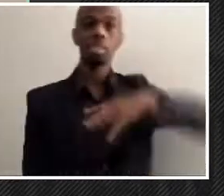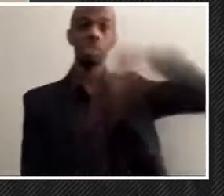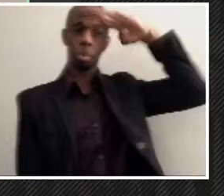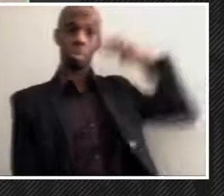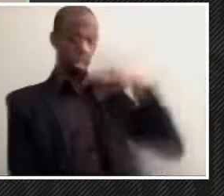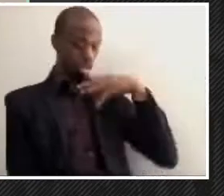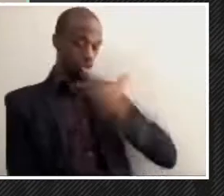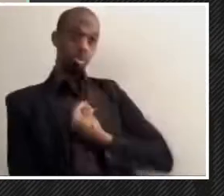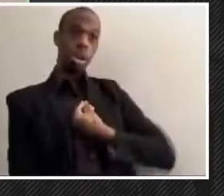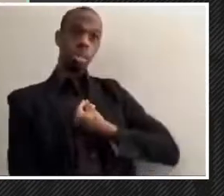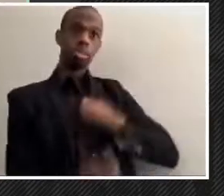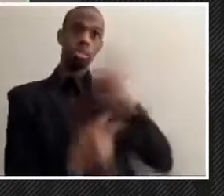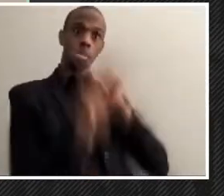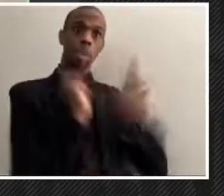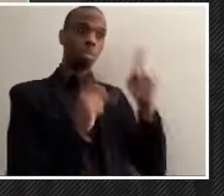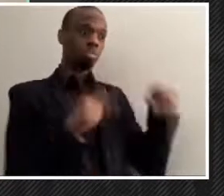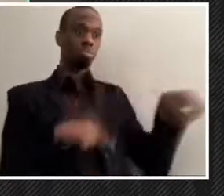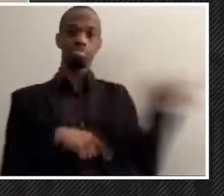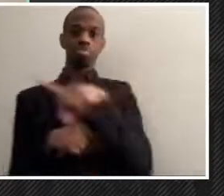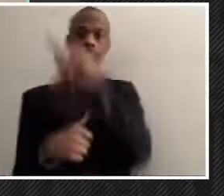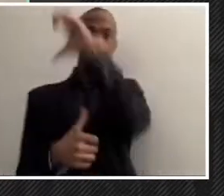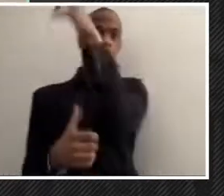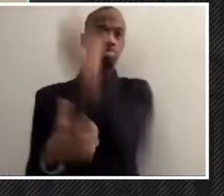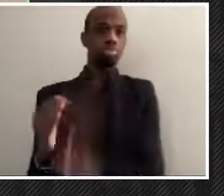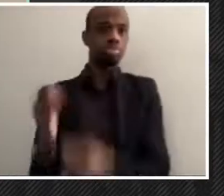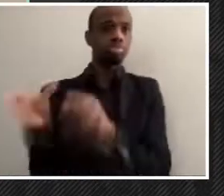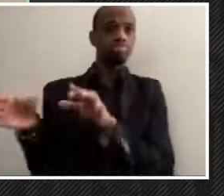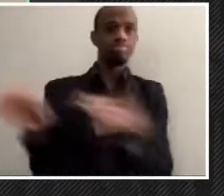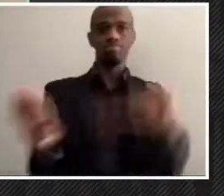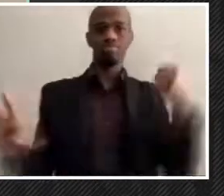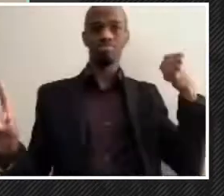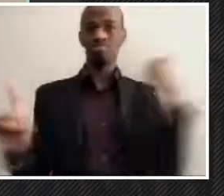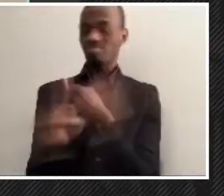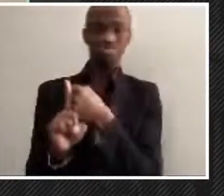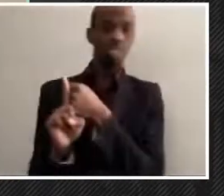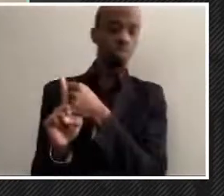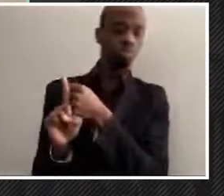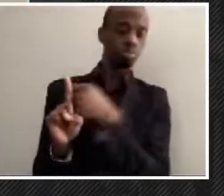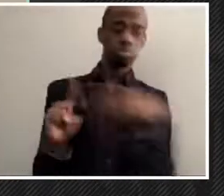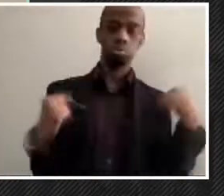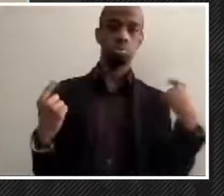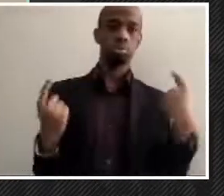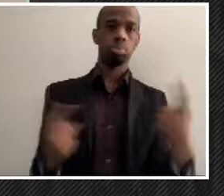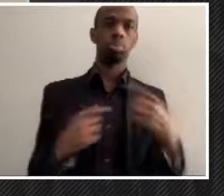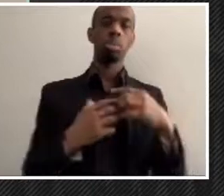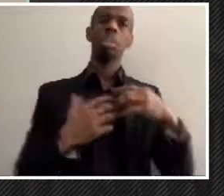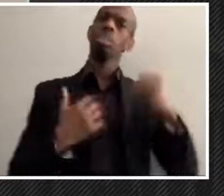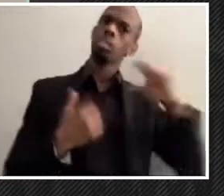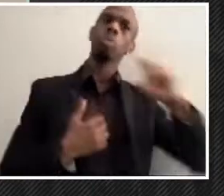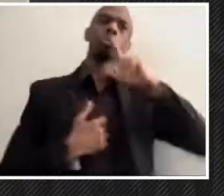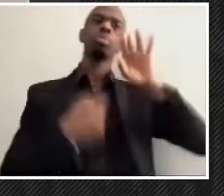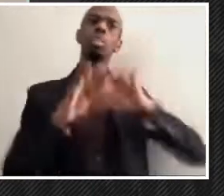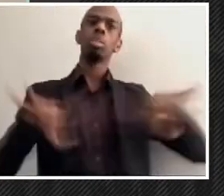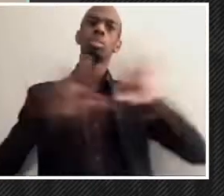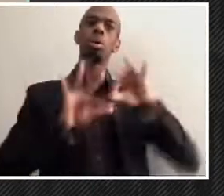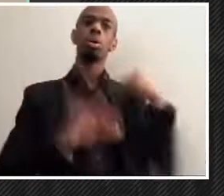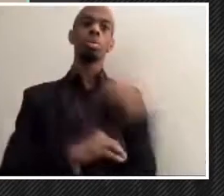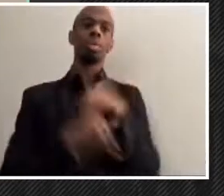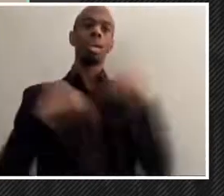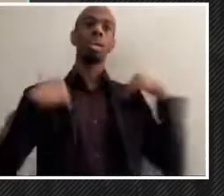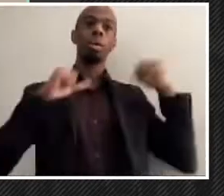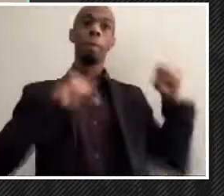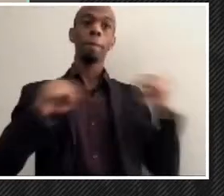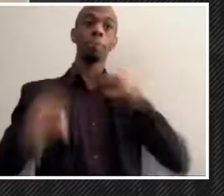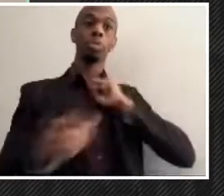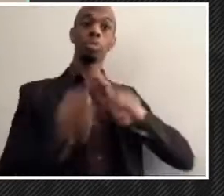the disproportionality in the responses. It is important that we were able to go viral to help elevate some of these